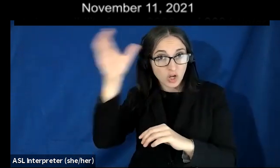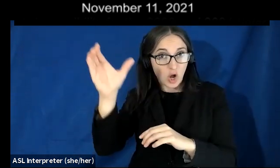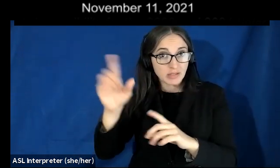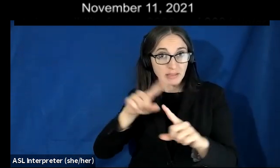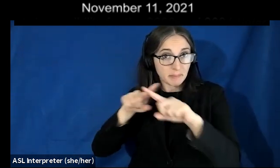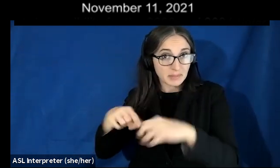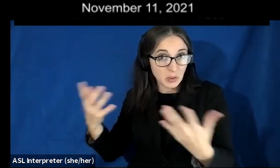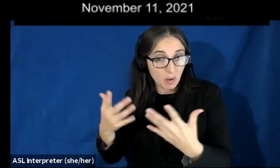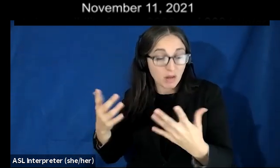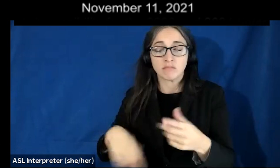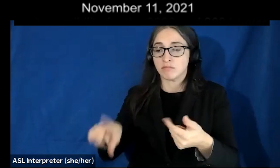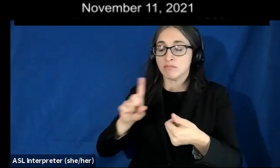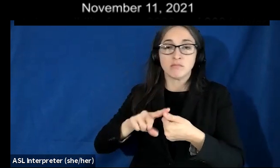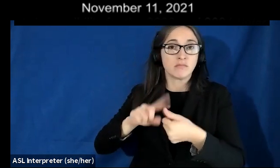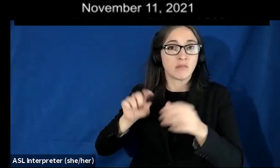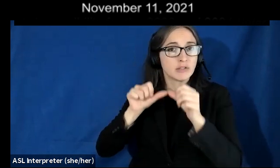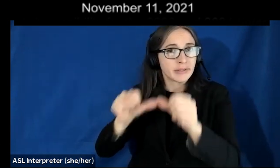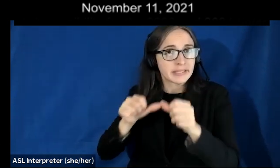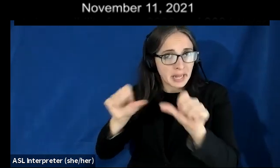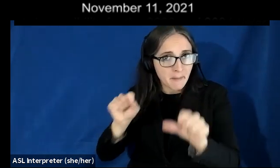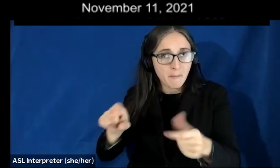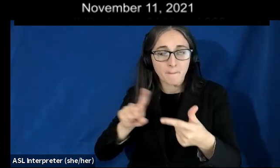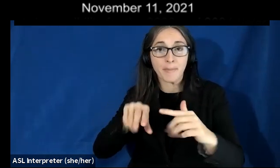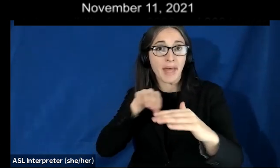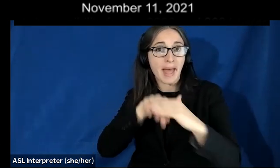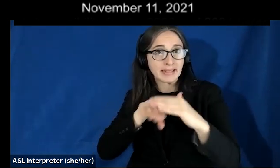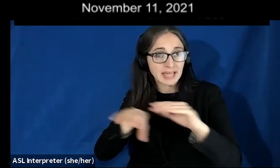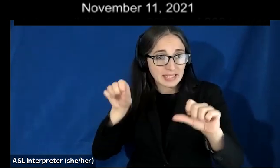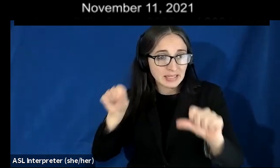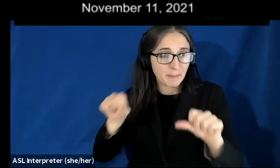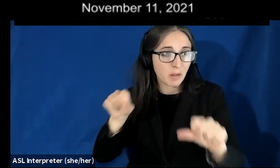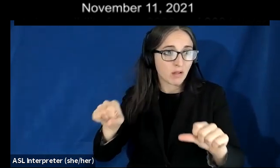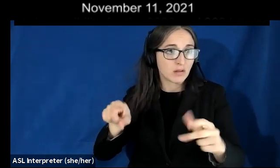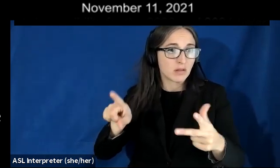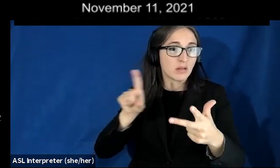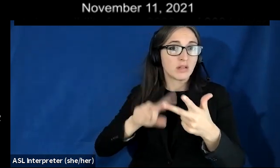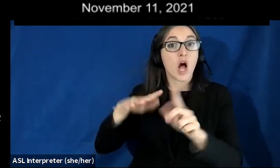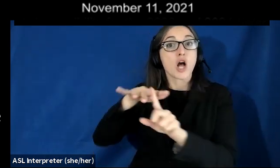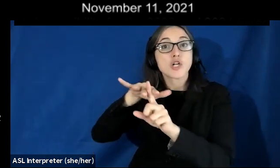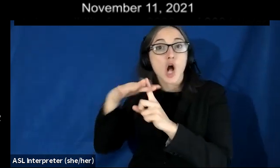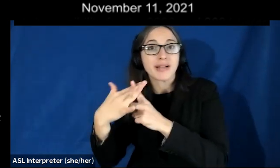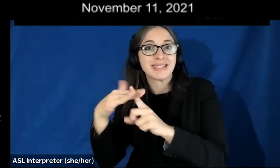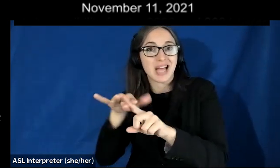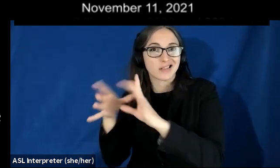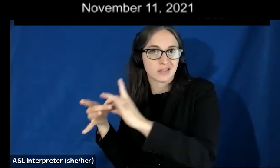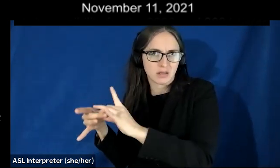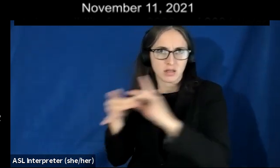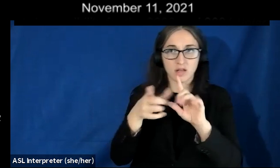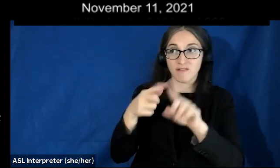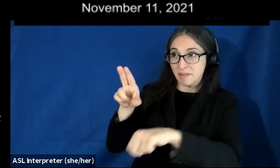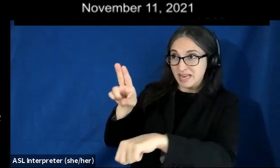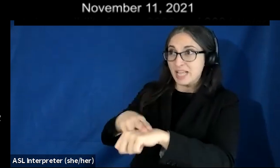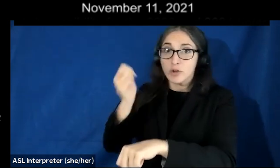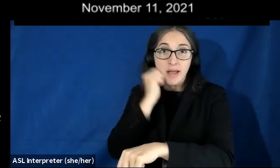accessible, contextual, I mean content from the nature, from the daily life, and